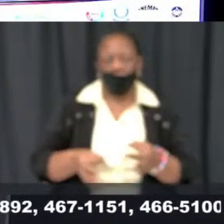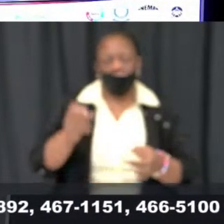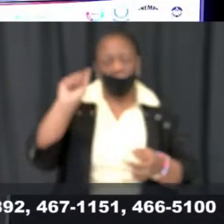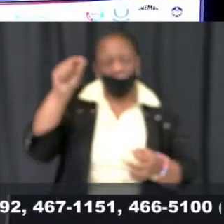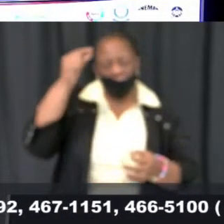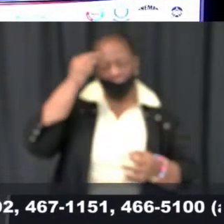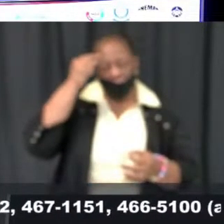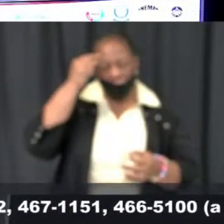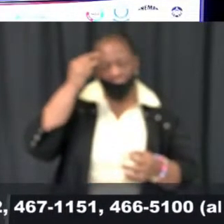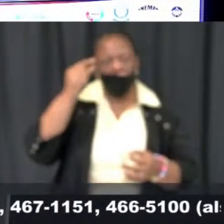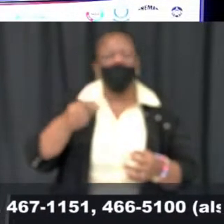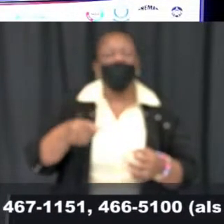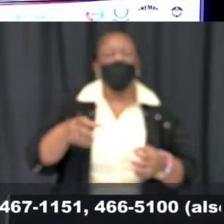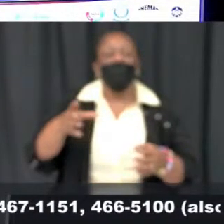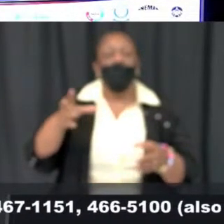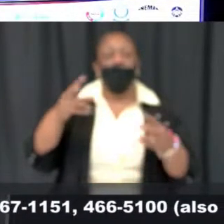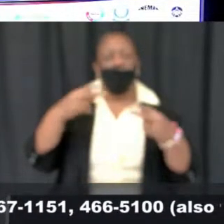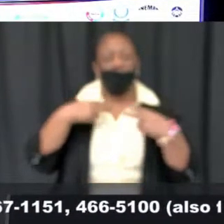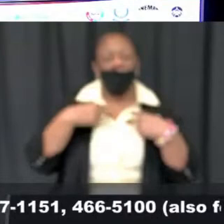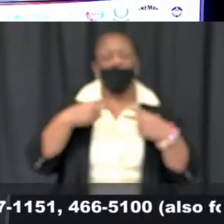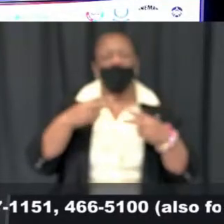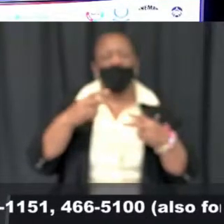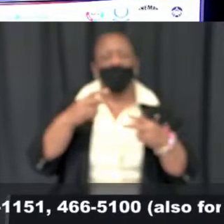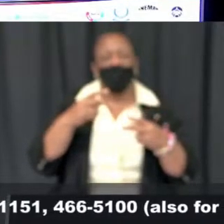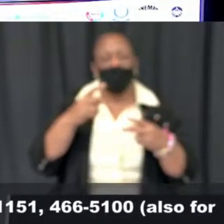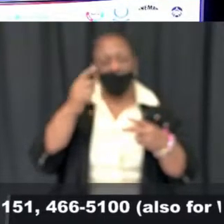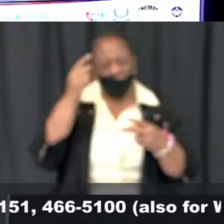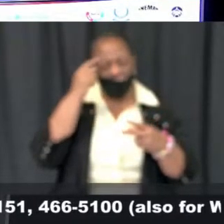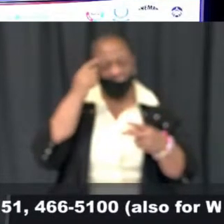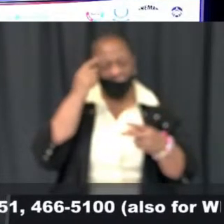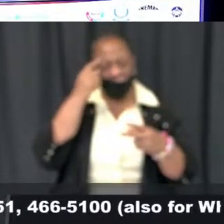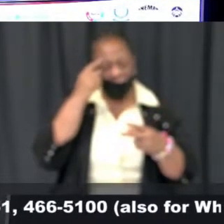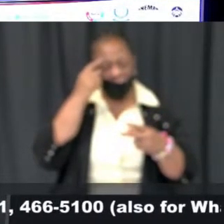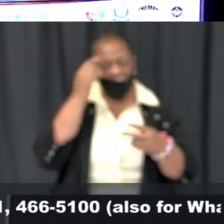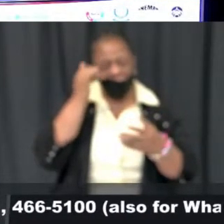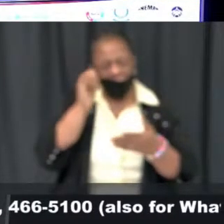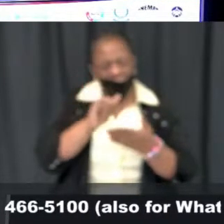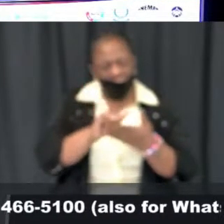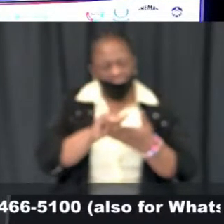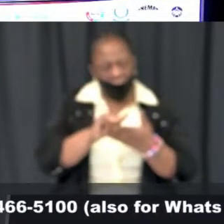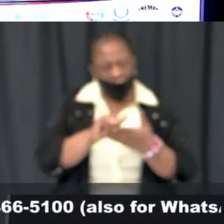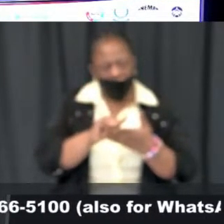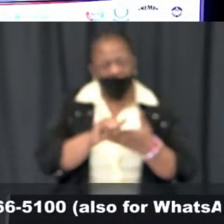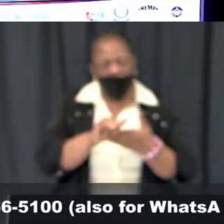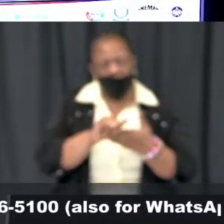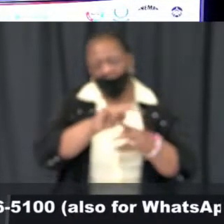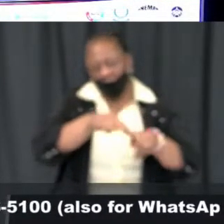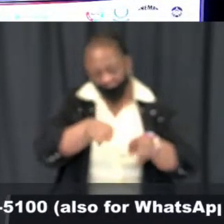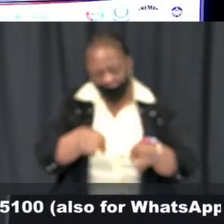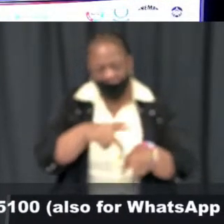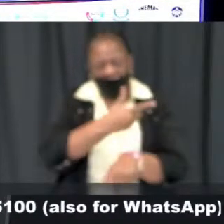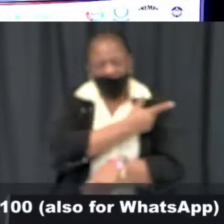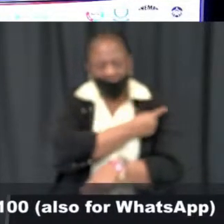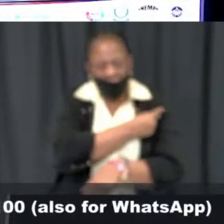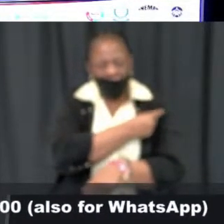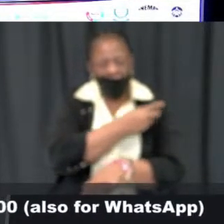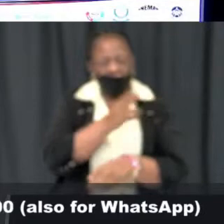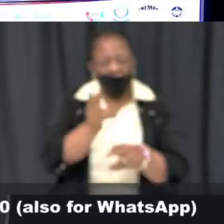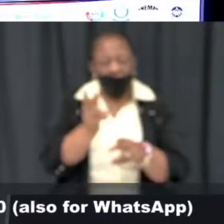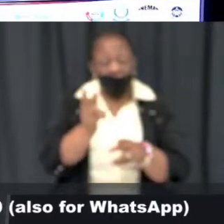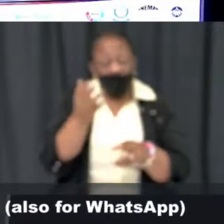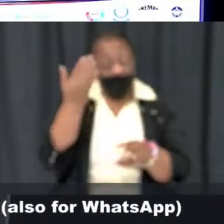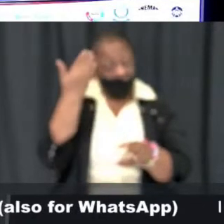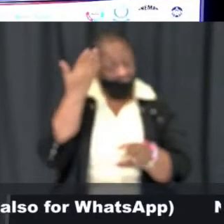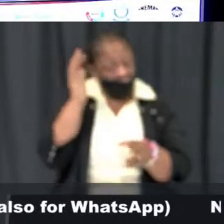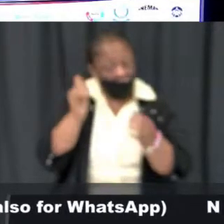effects different or the same from the Oxford AstraZeneca?